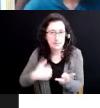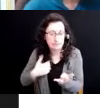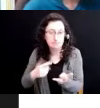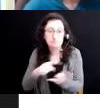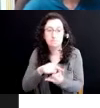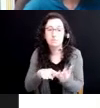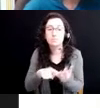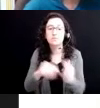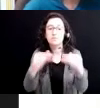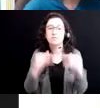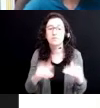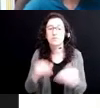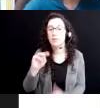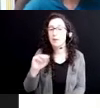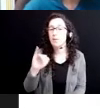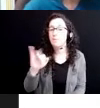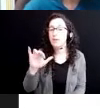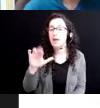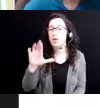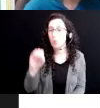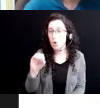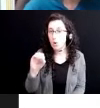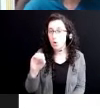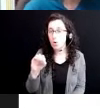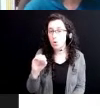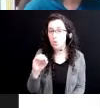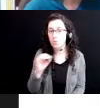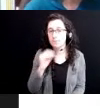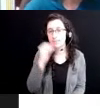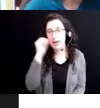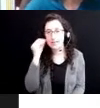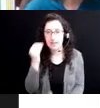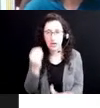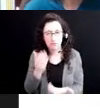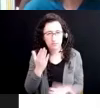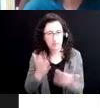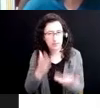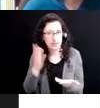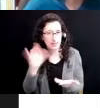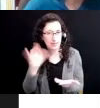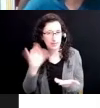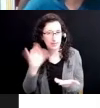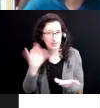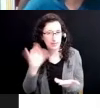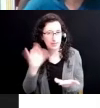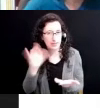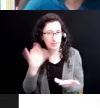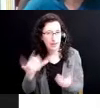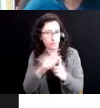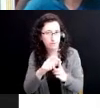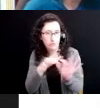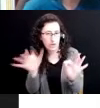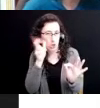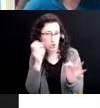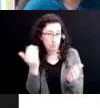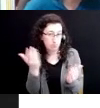called microhabitat features or microhabitat elements. I don't know if any of you have heard that phrase before, but